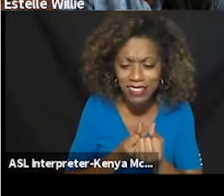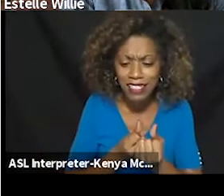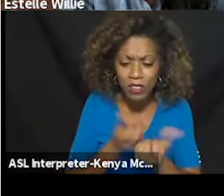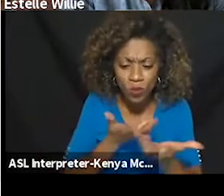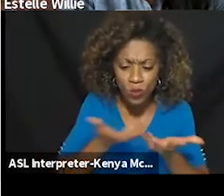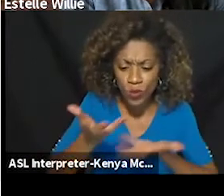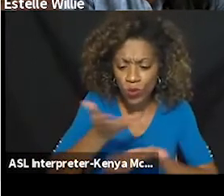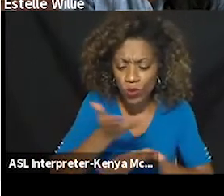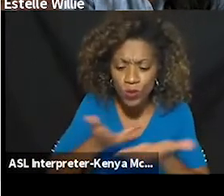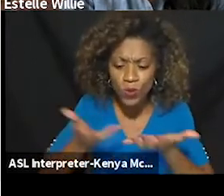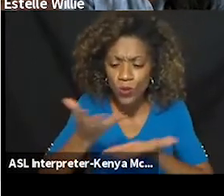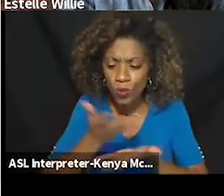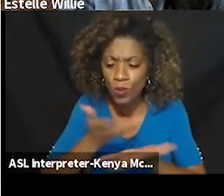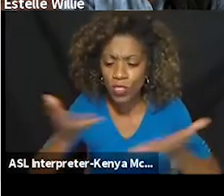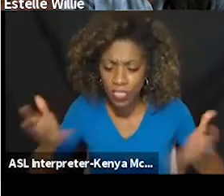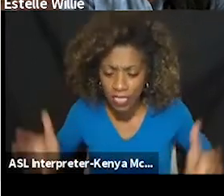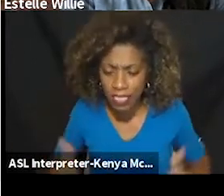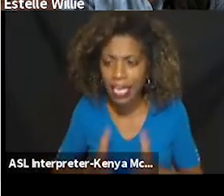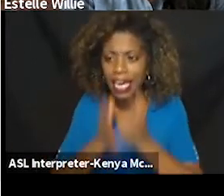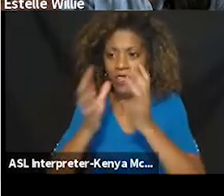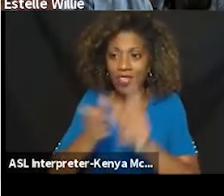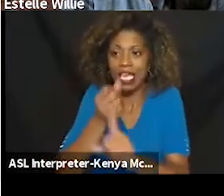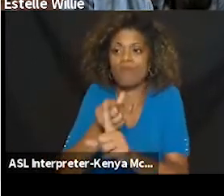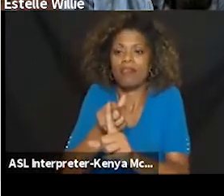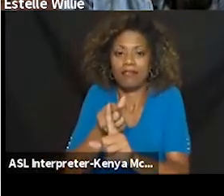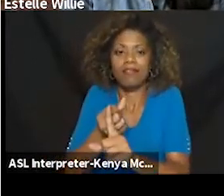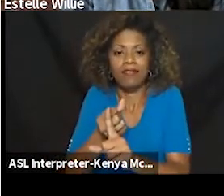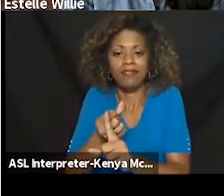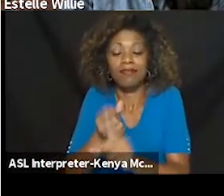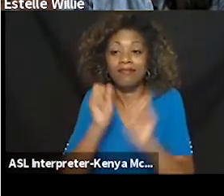an outsized impact. So let's get into it.